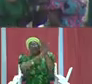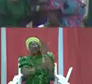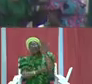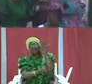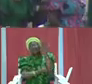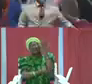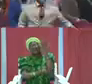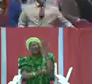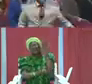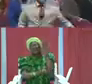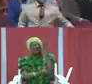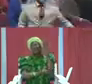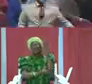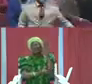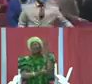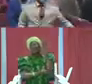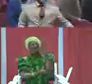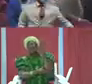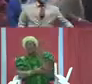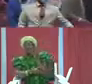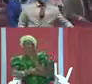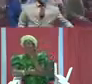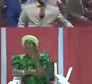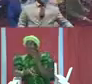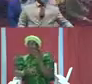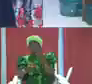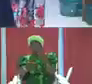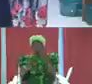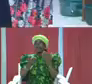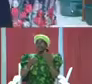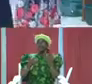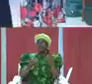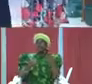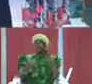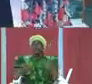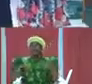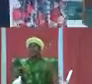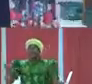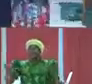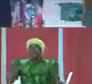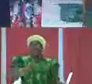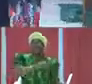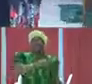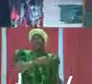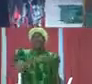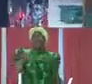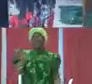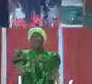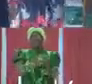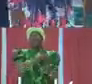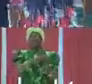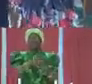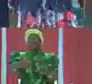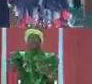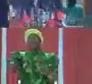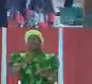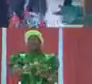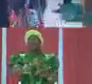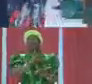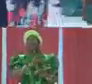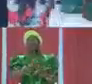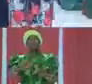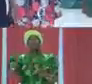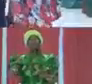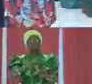You are worthy, oh Lord, you are worthy. You are worthy to be